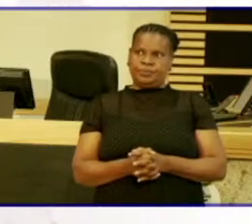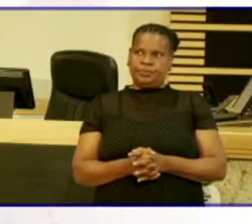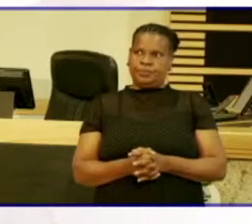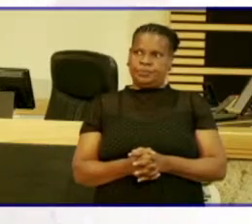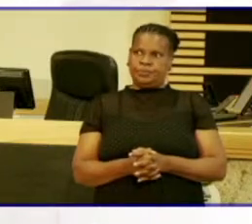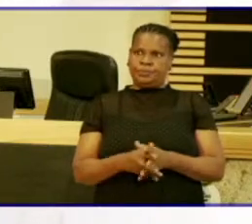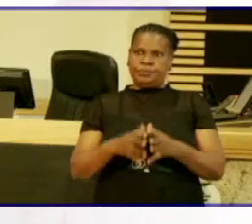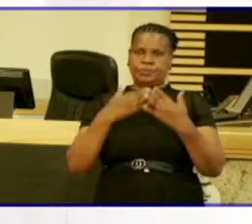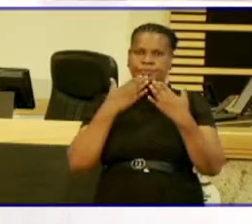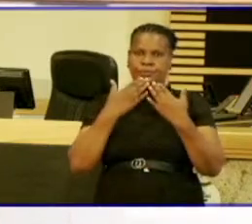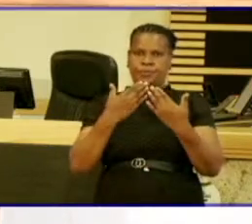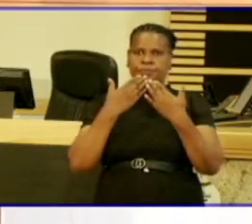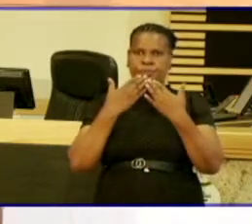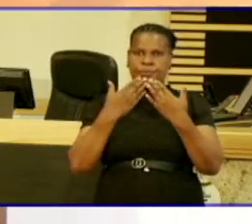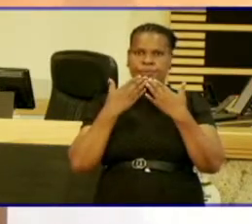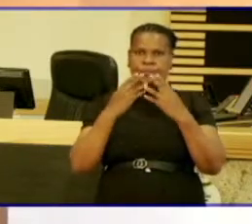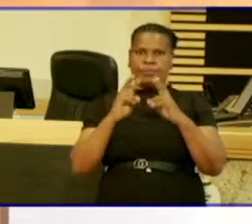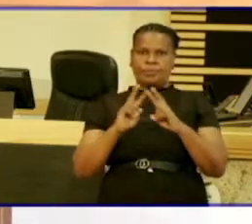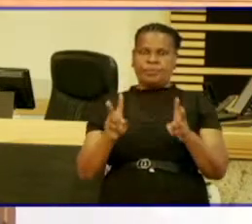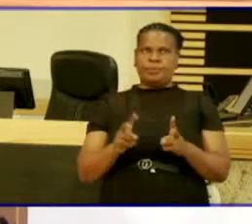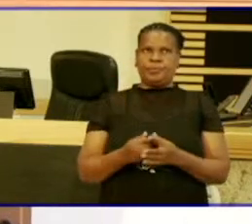Thank you so much, honorable members.